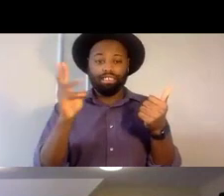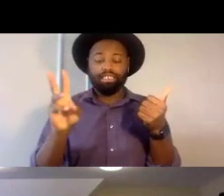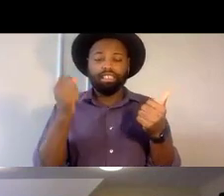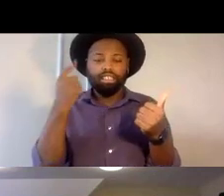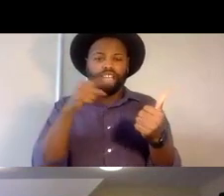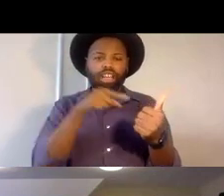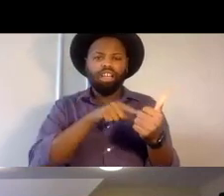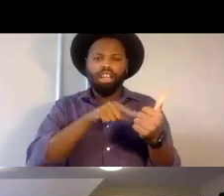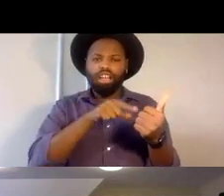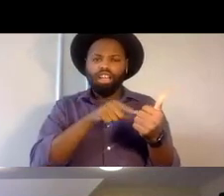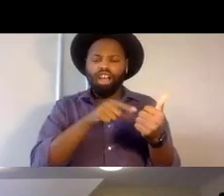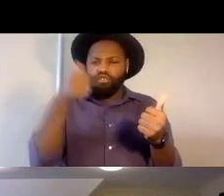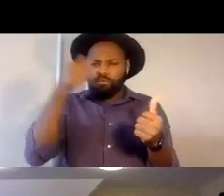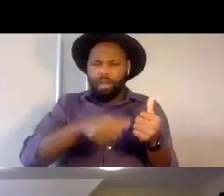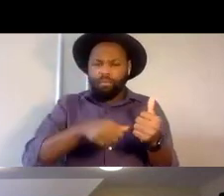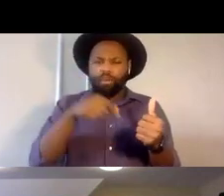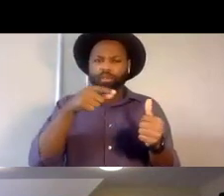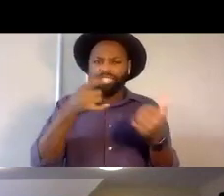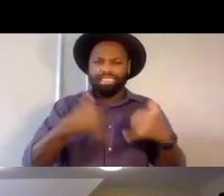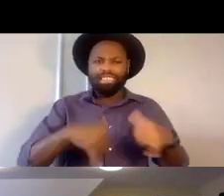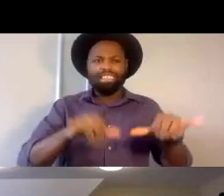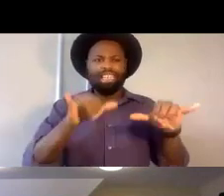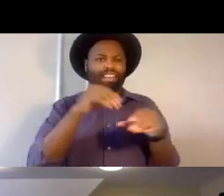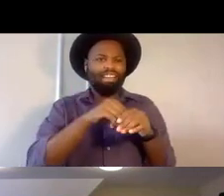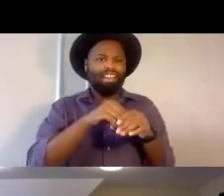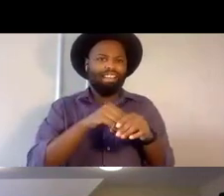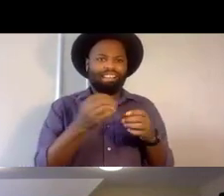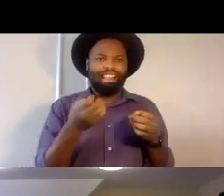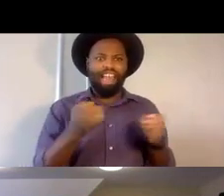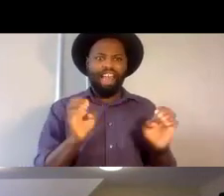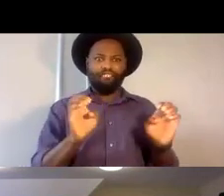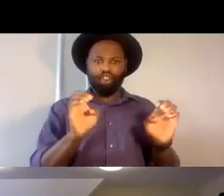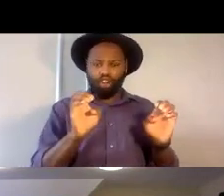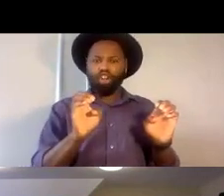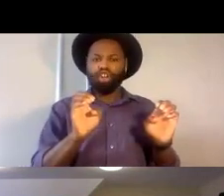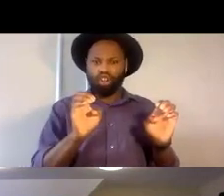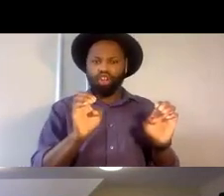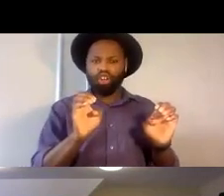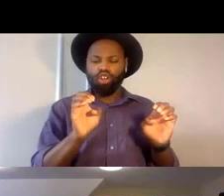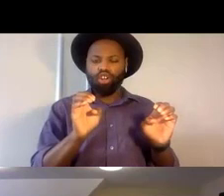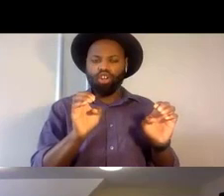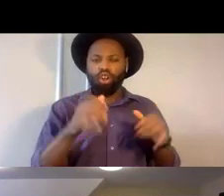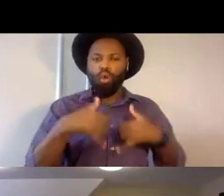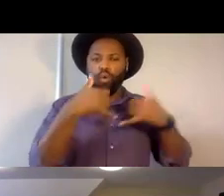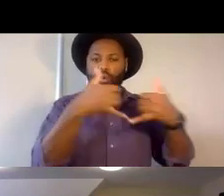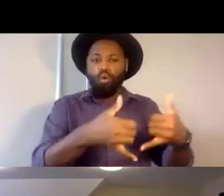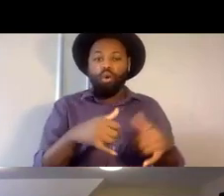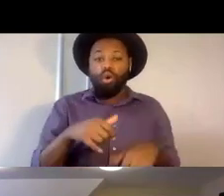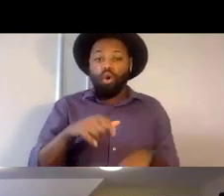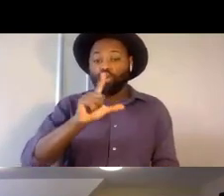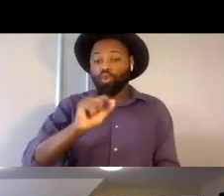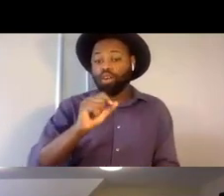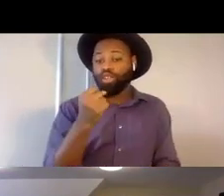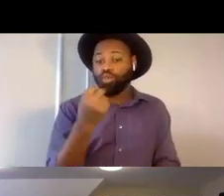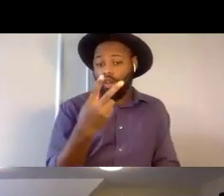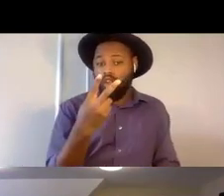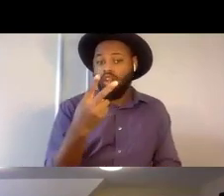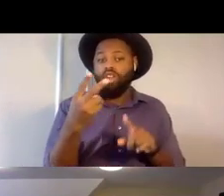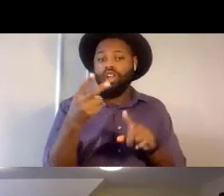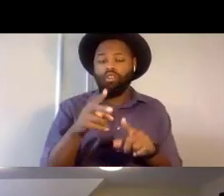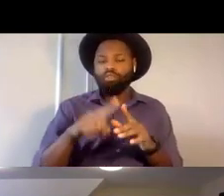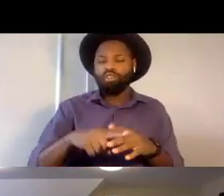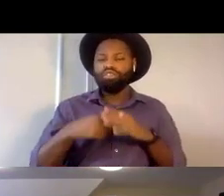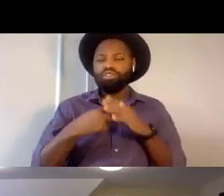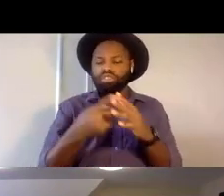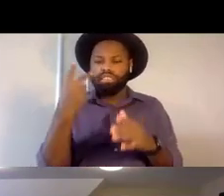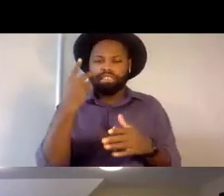remember, we were still in the middle of that effort award, and 2012 is where we really started to see some of the